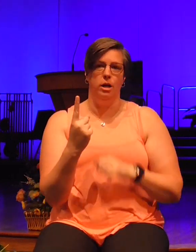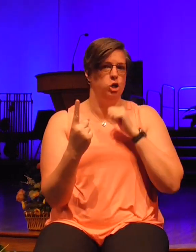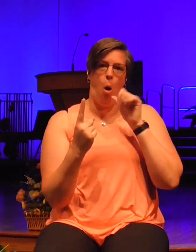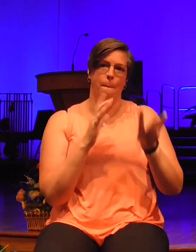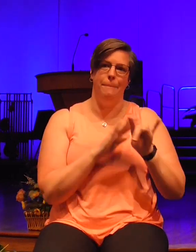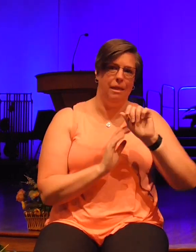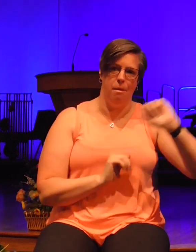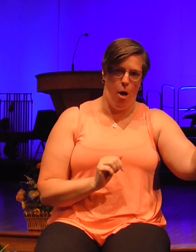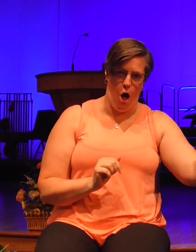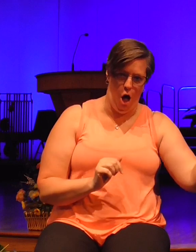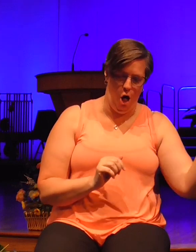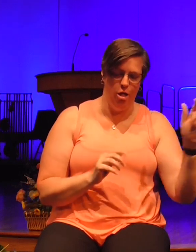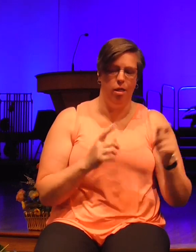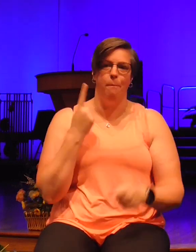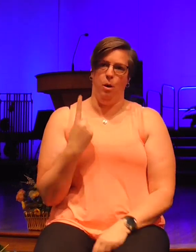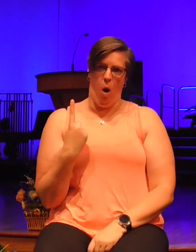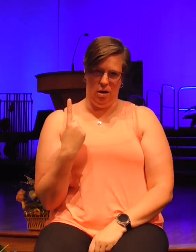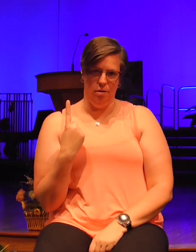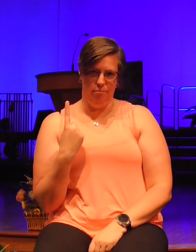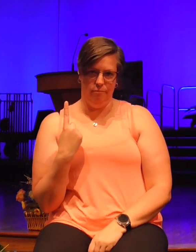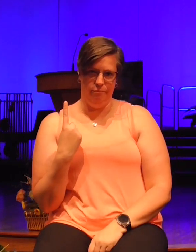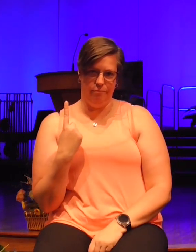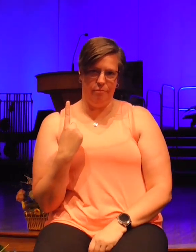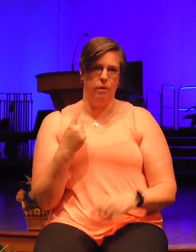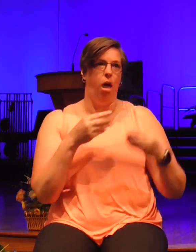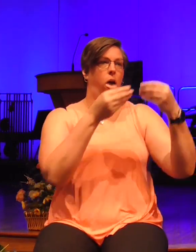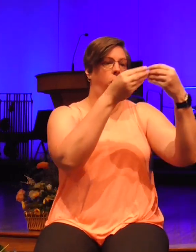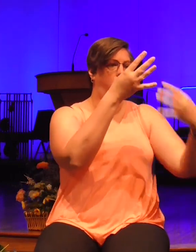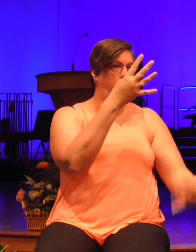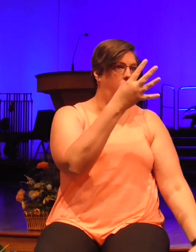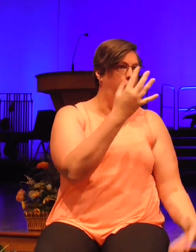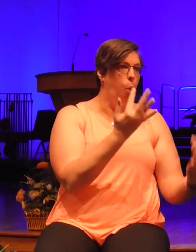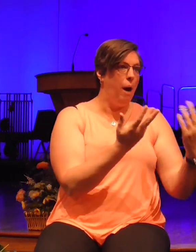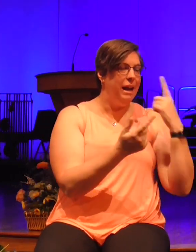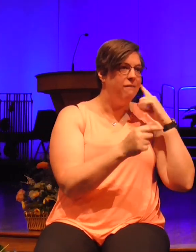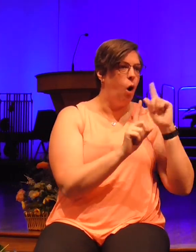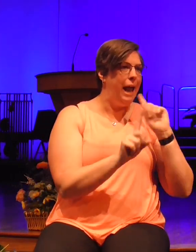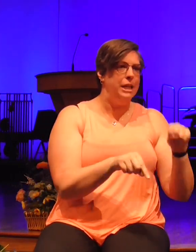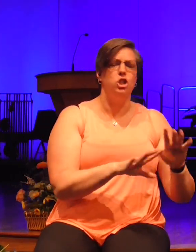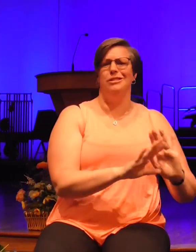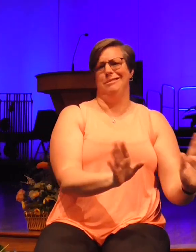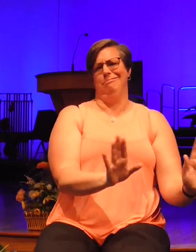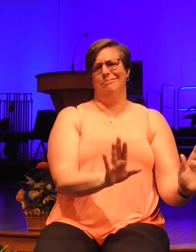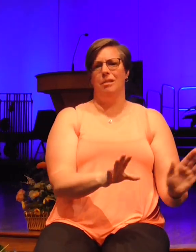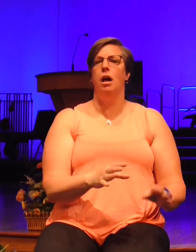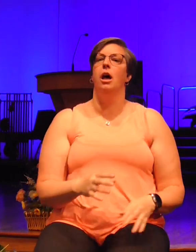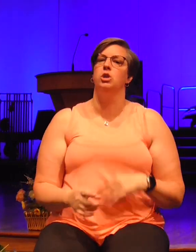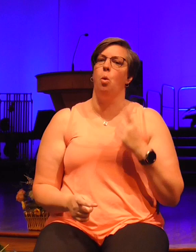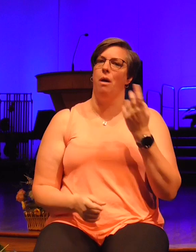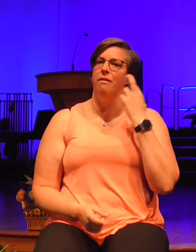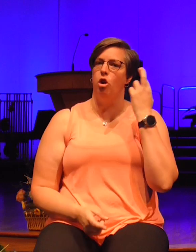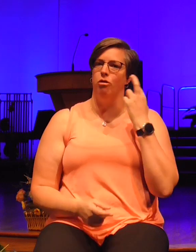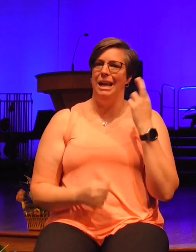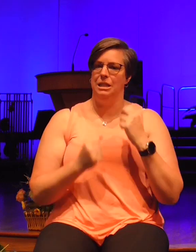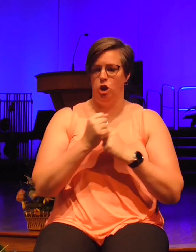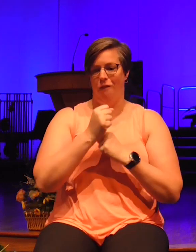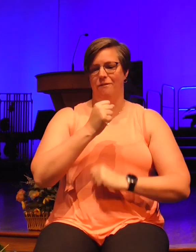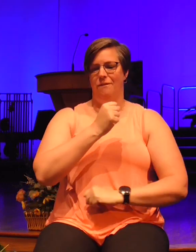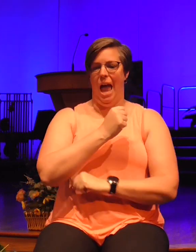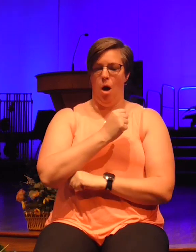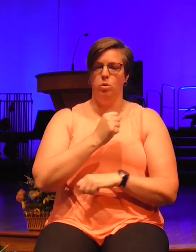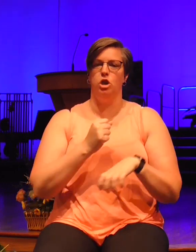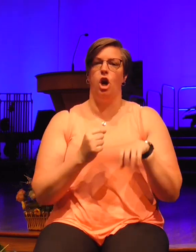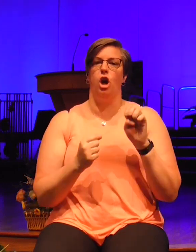all. Don't sit there with them listening and then wait for the answer. One of the reasons that I think our founder, Ernest Holmes, called this the science